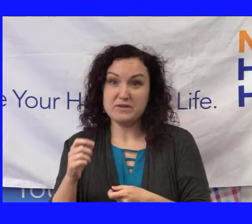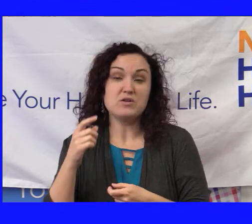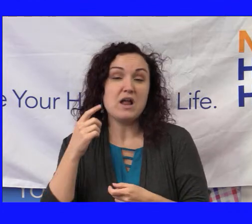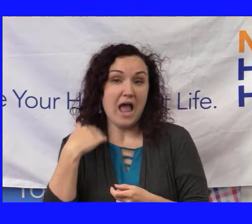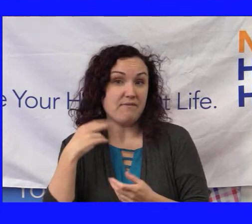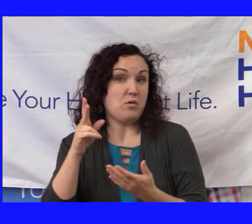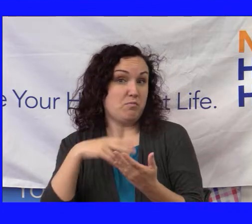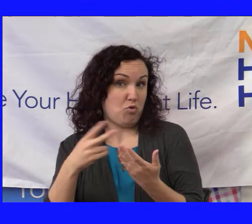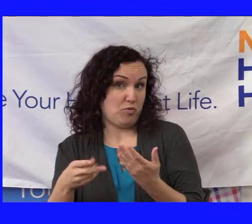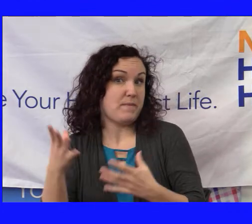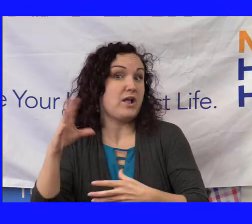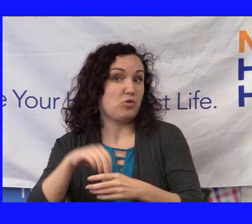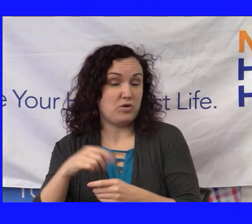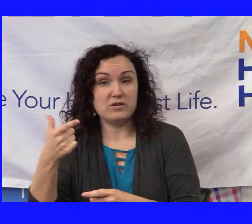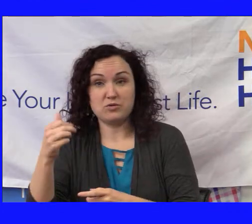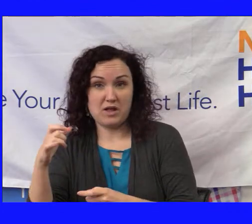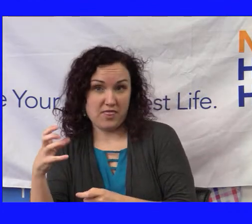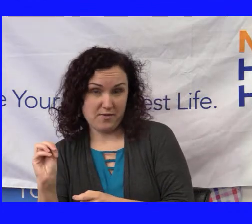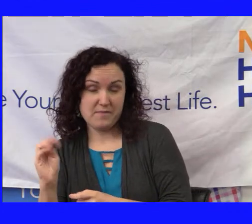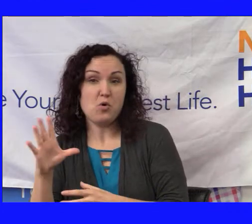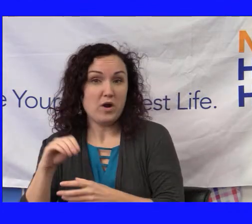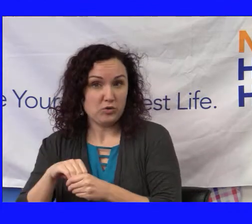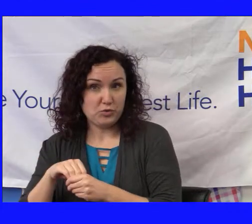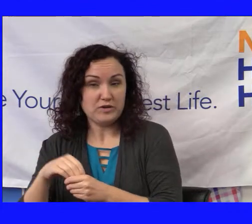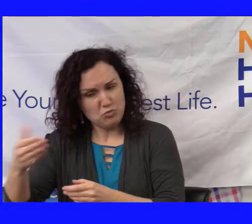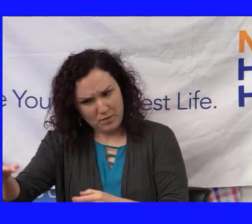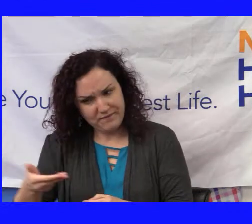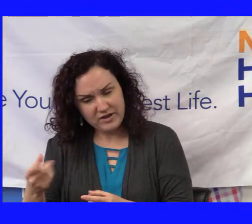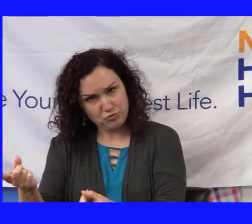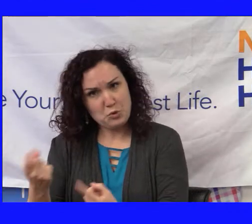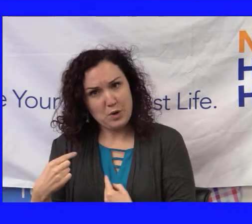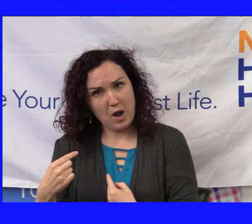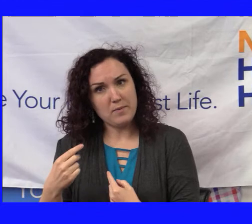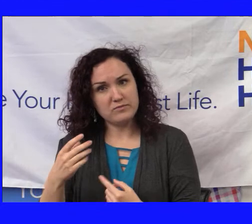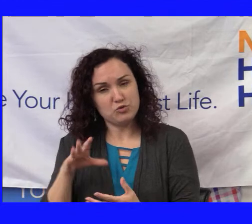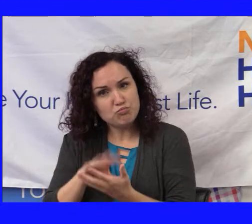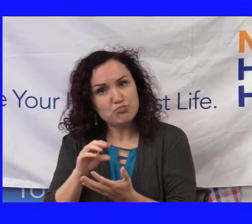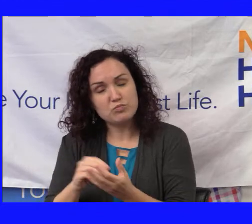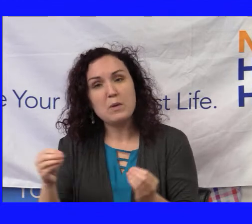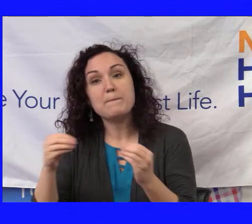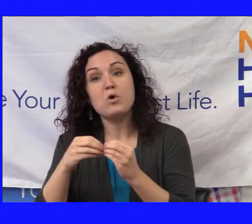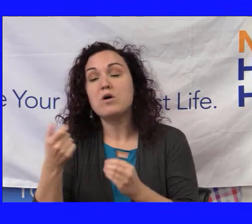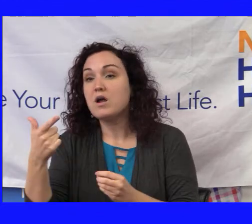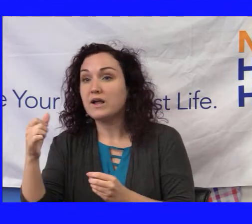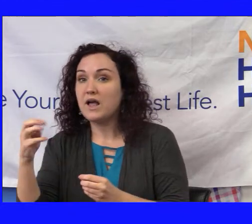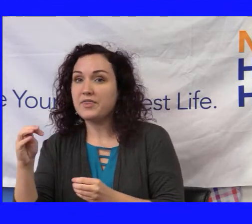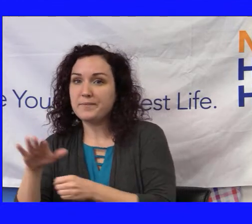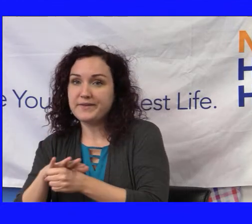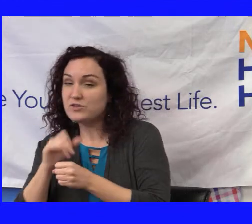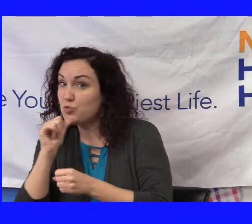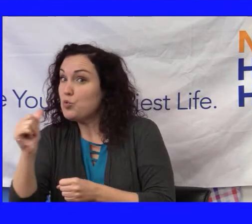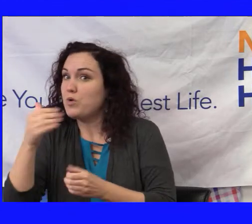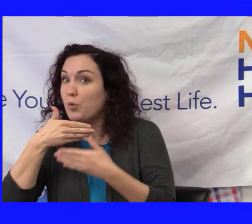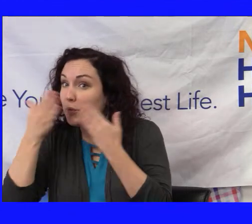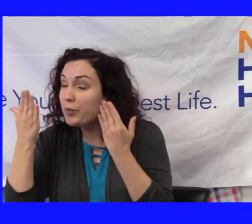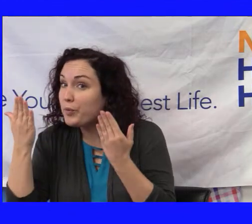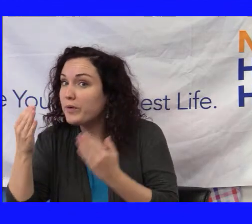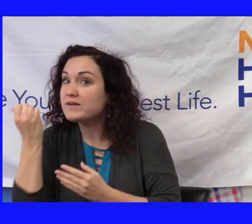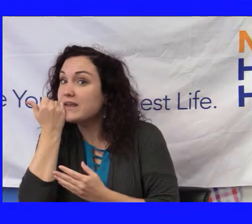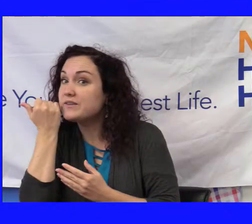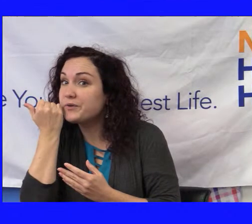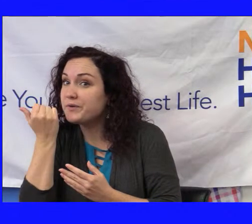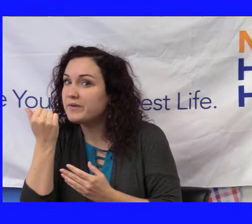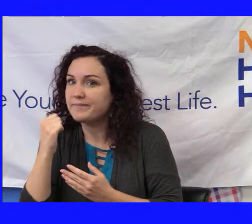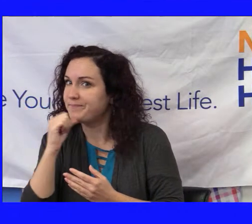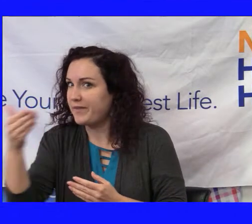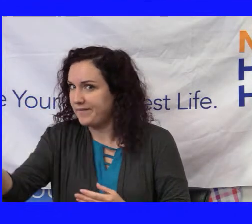Gotham sites are included in the Dental Council, or invited to the Dental Council. The Gotham sites that don't have a dental facility have not been